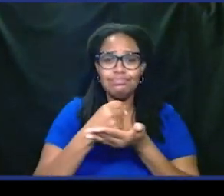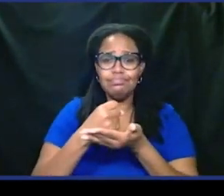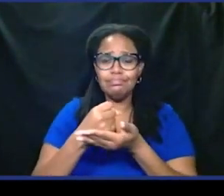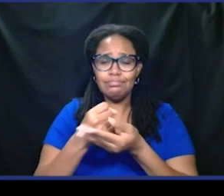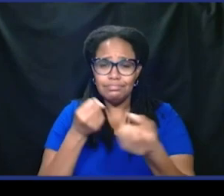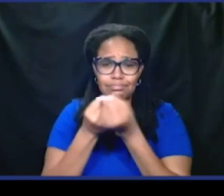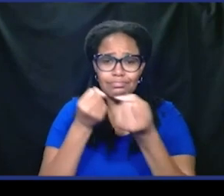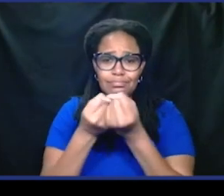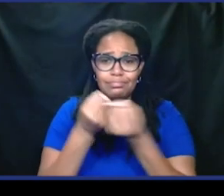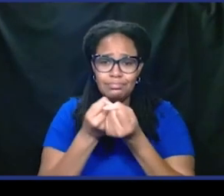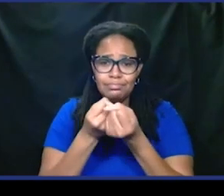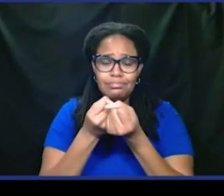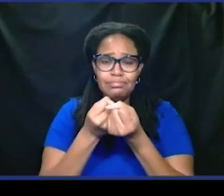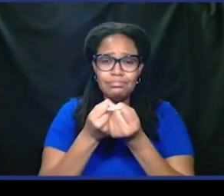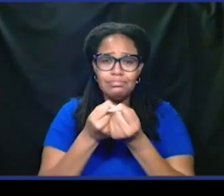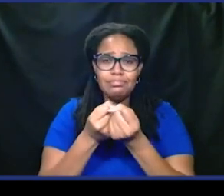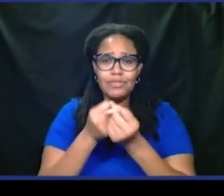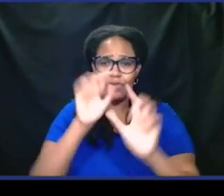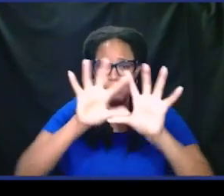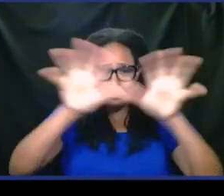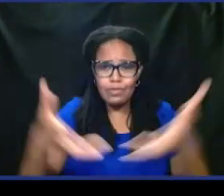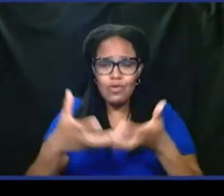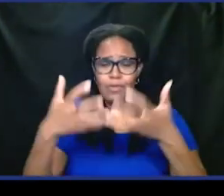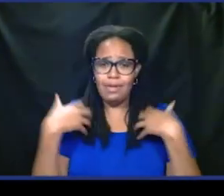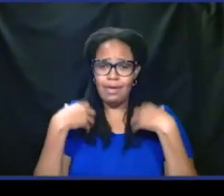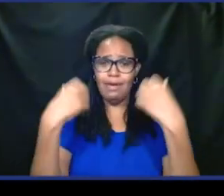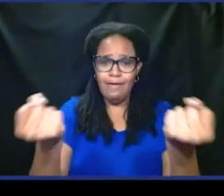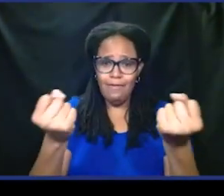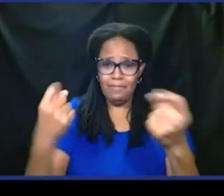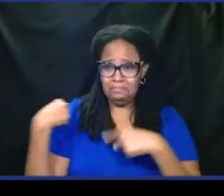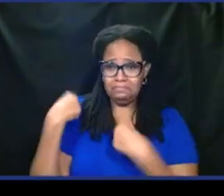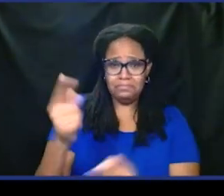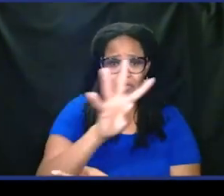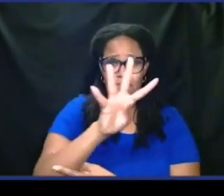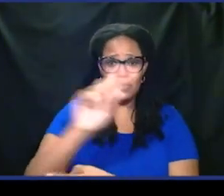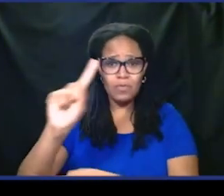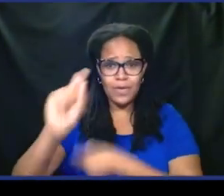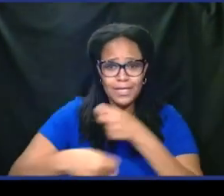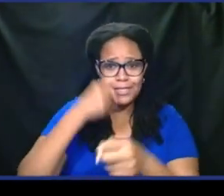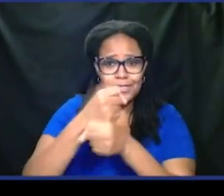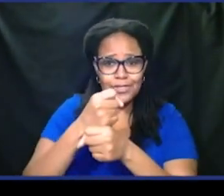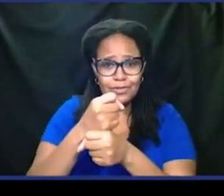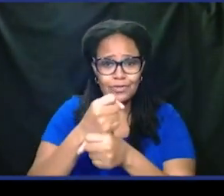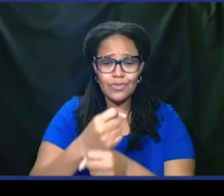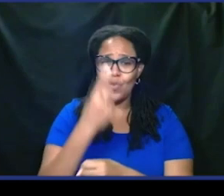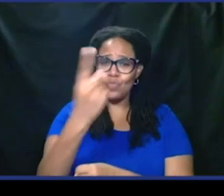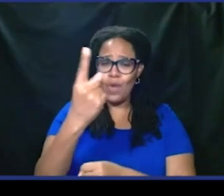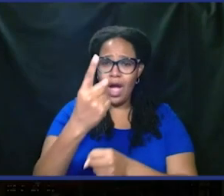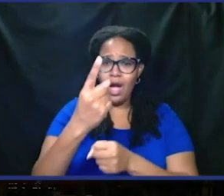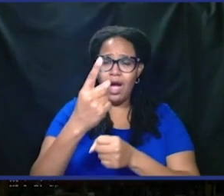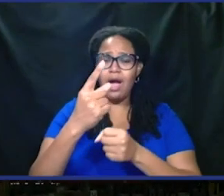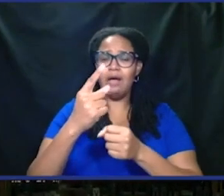One global community. One goal: health.